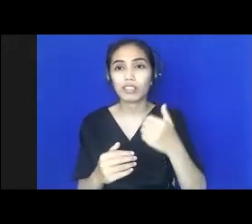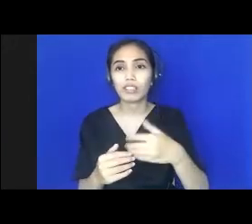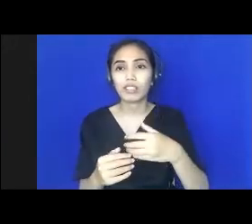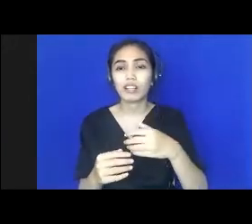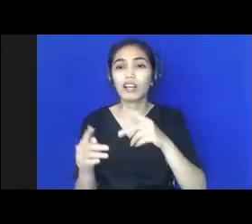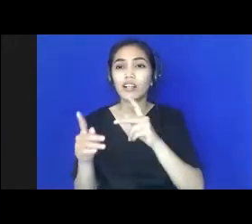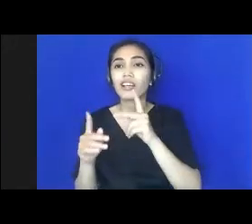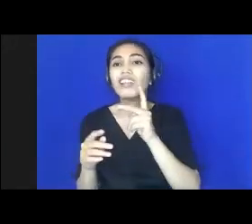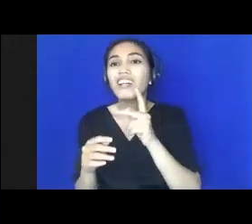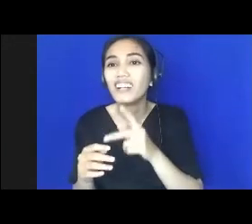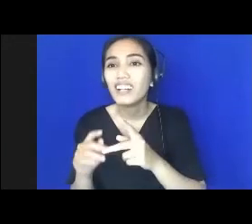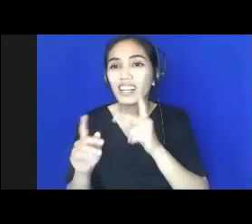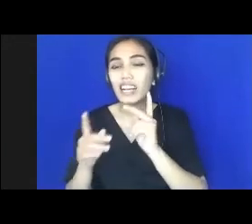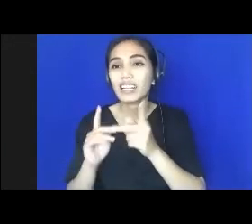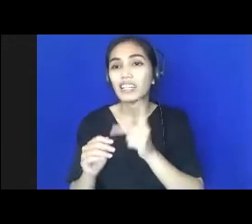please.